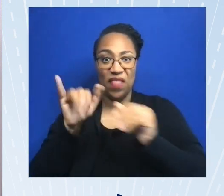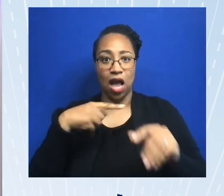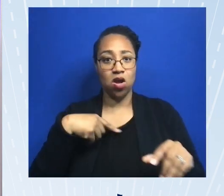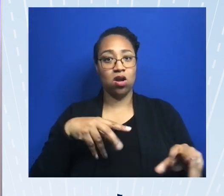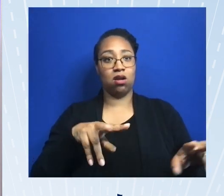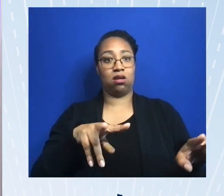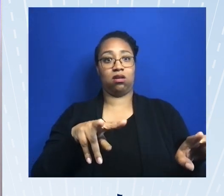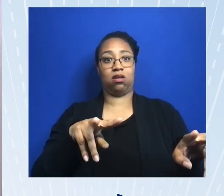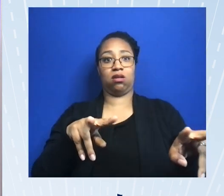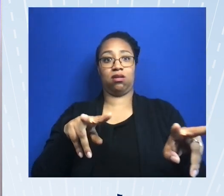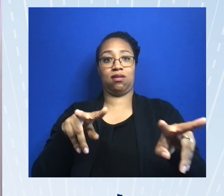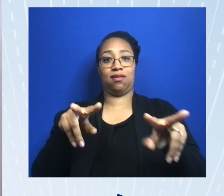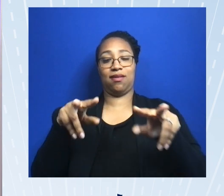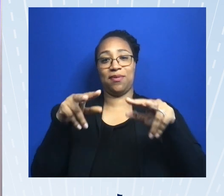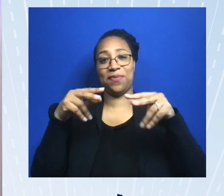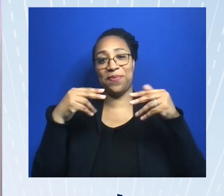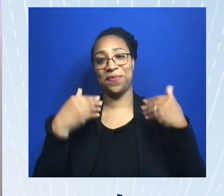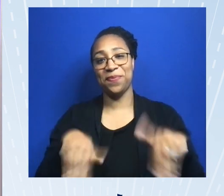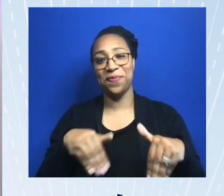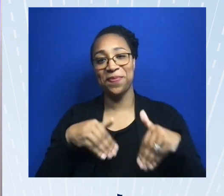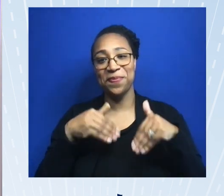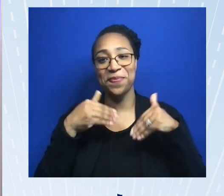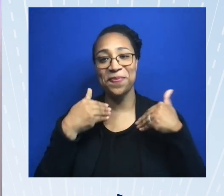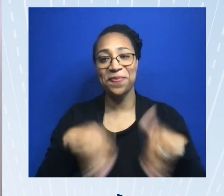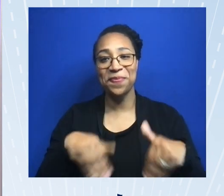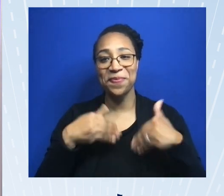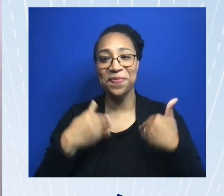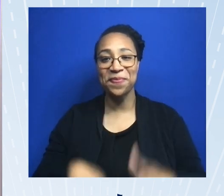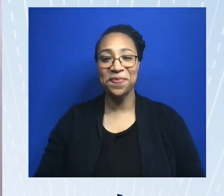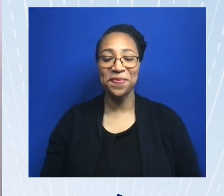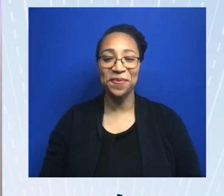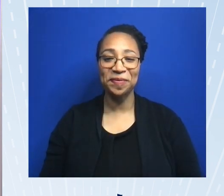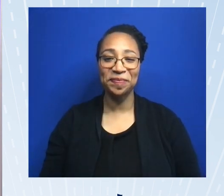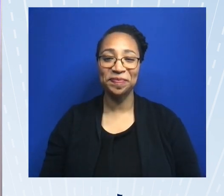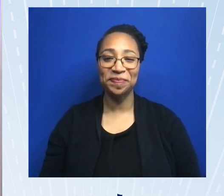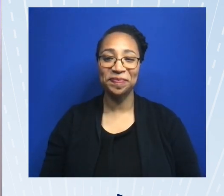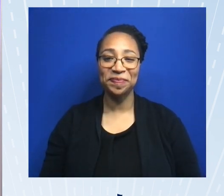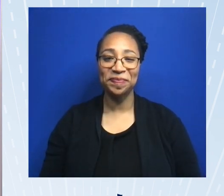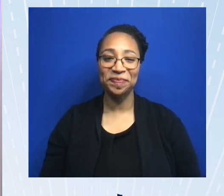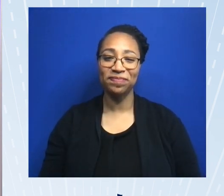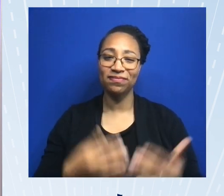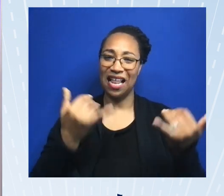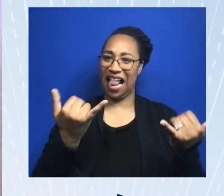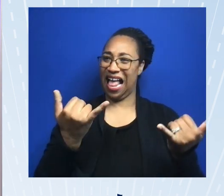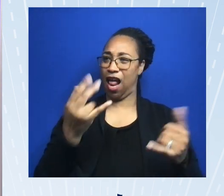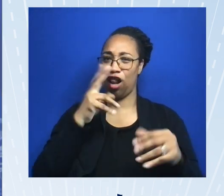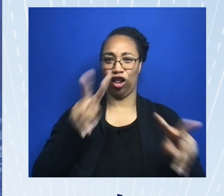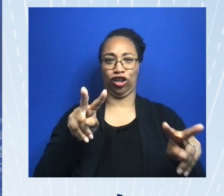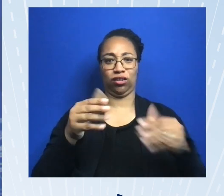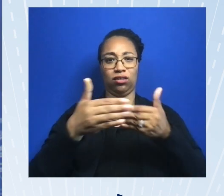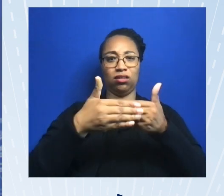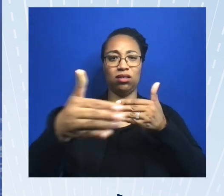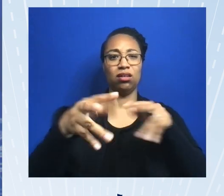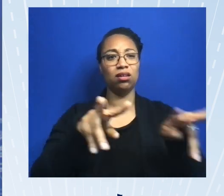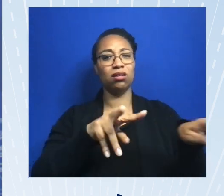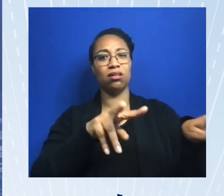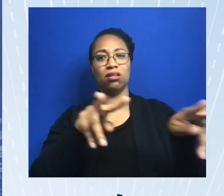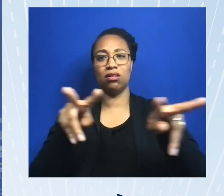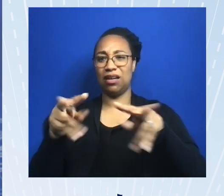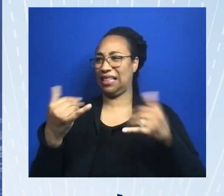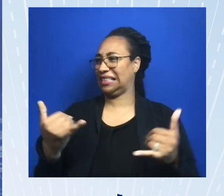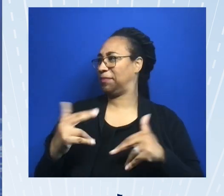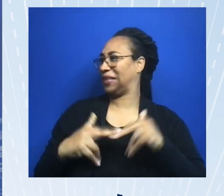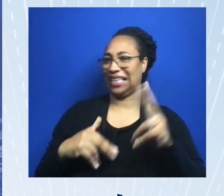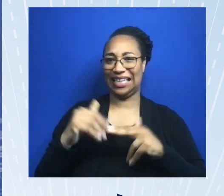we are. We gather in a building that was once the home of the State and War Departments. We come together to